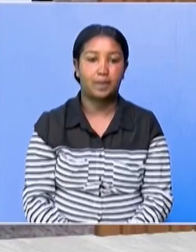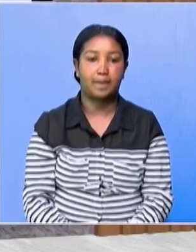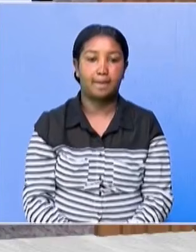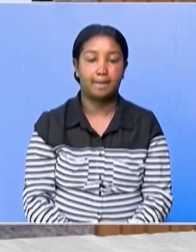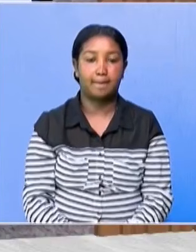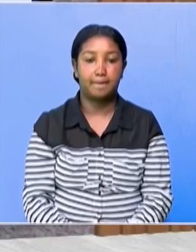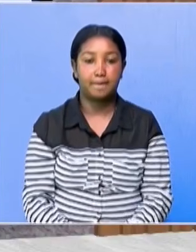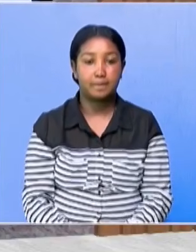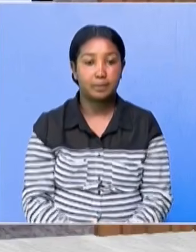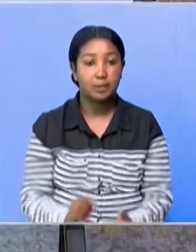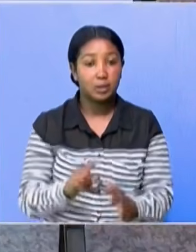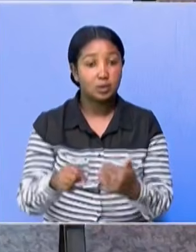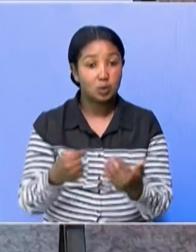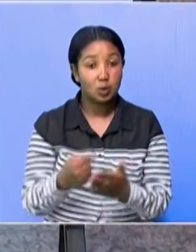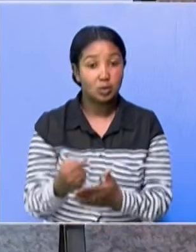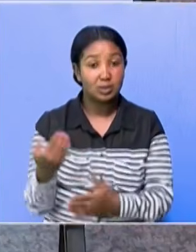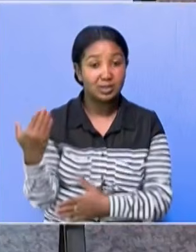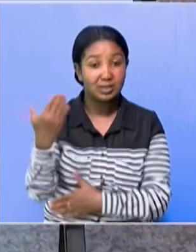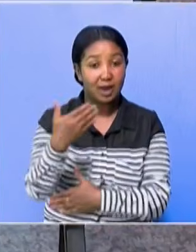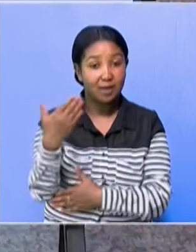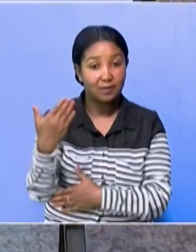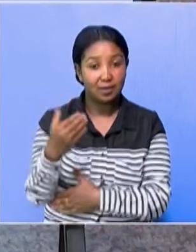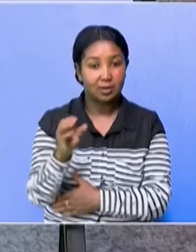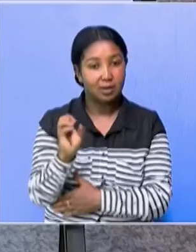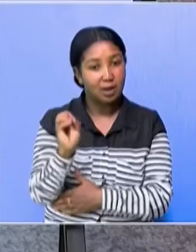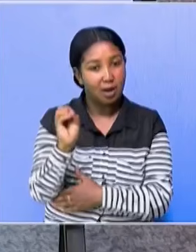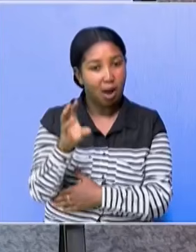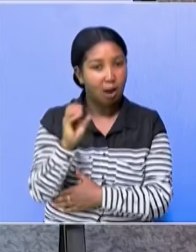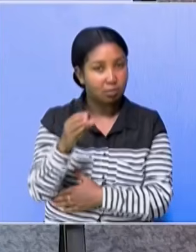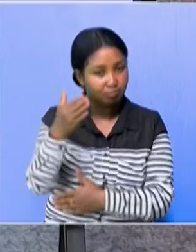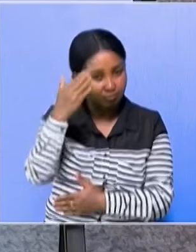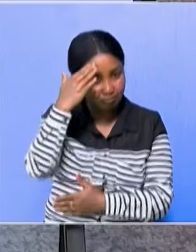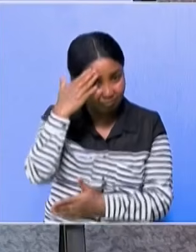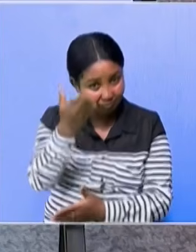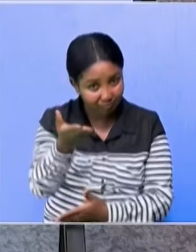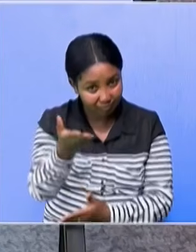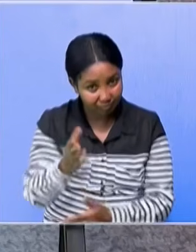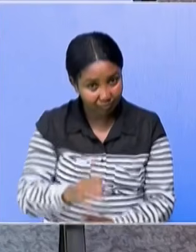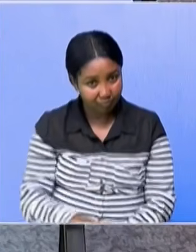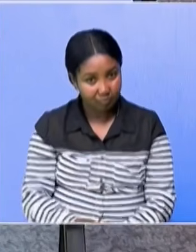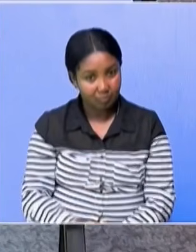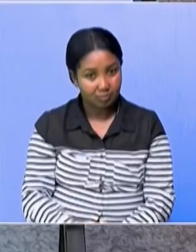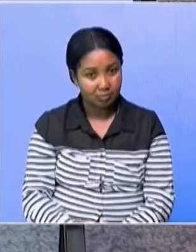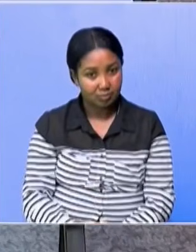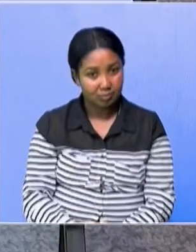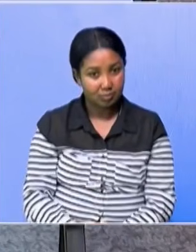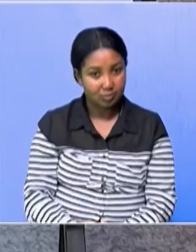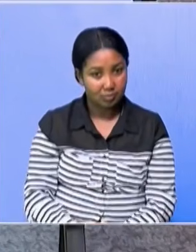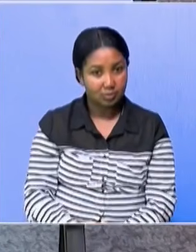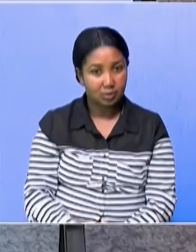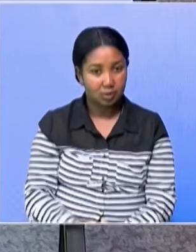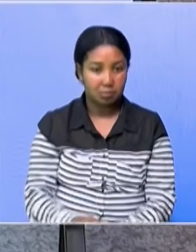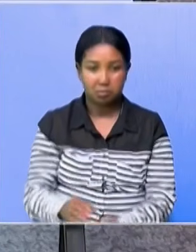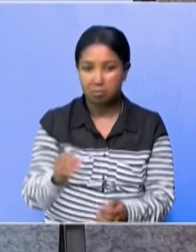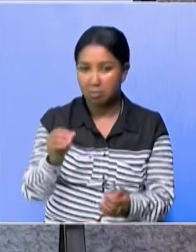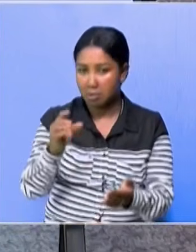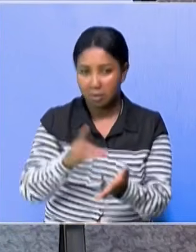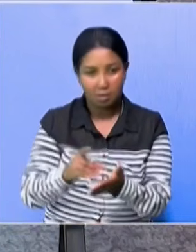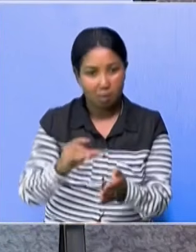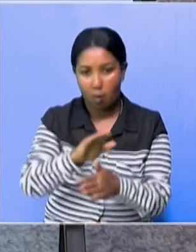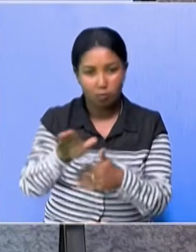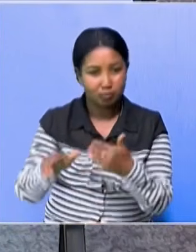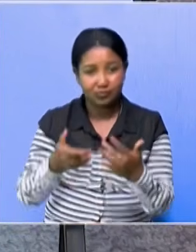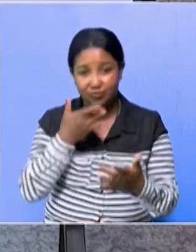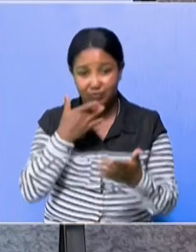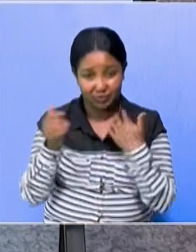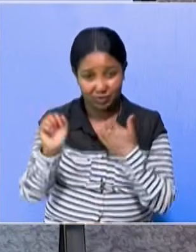rules. So the traffic lights are, of course, common in every part of the city, any part of the